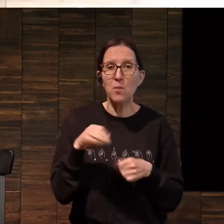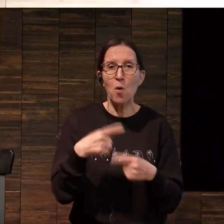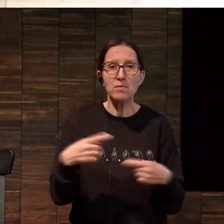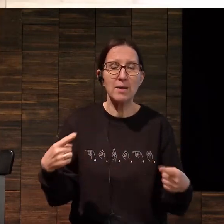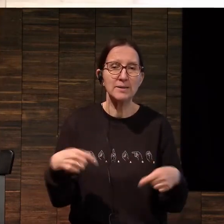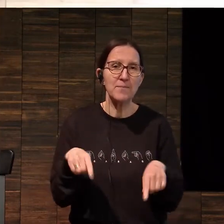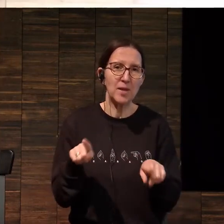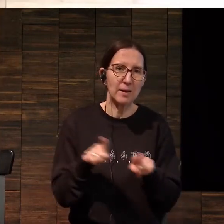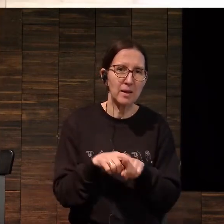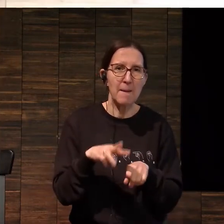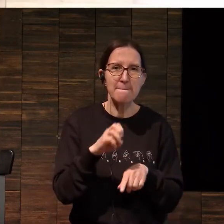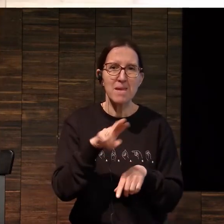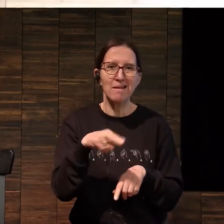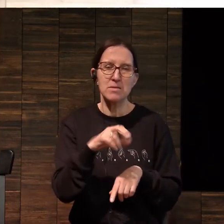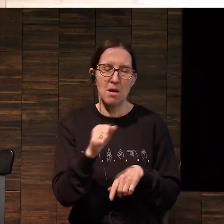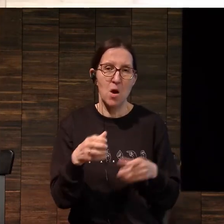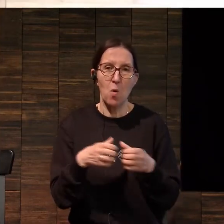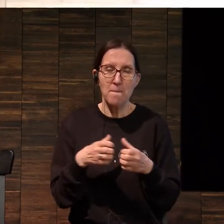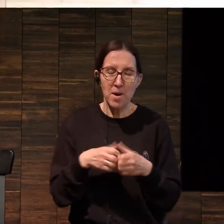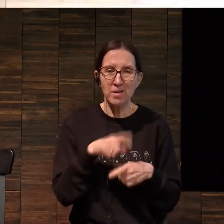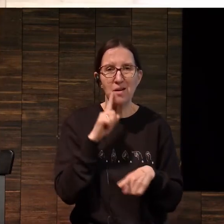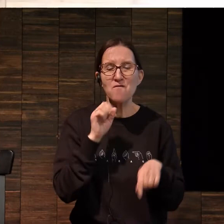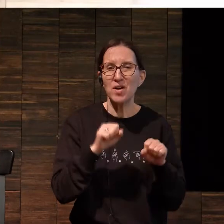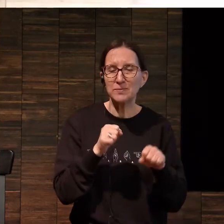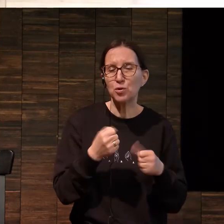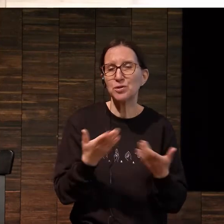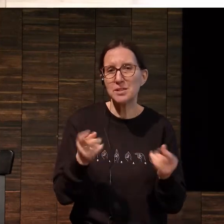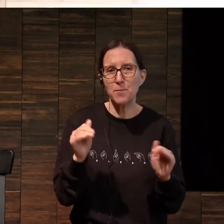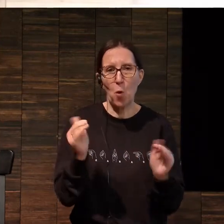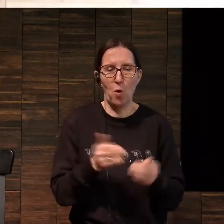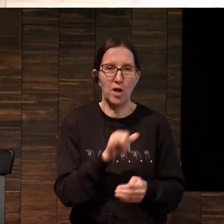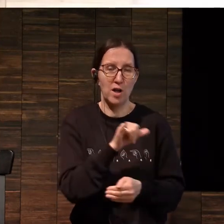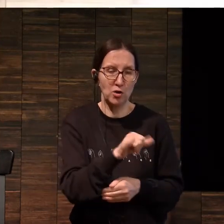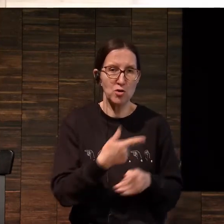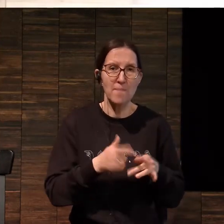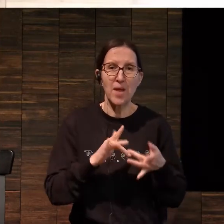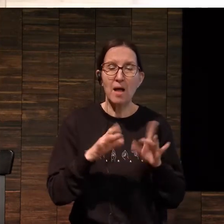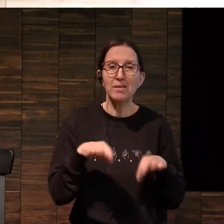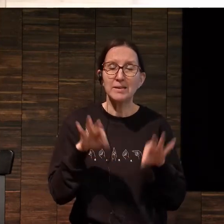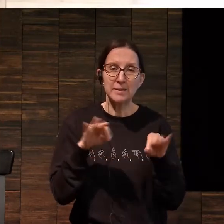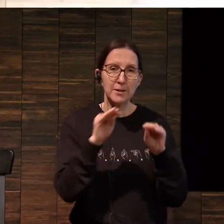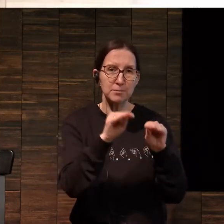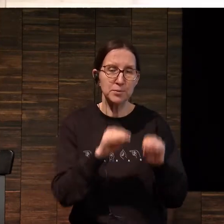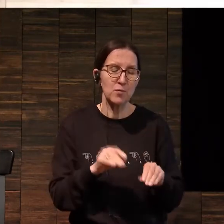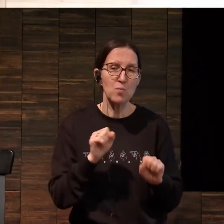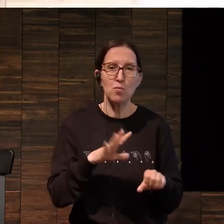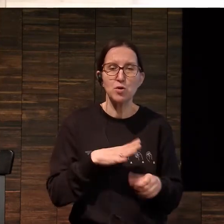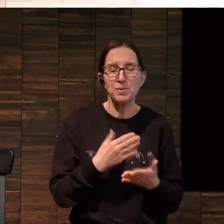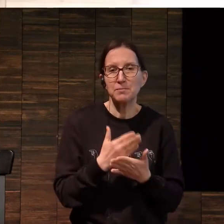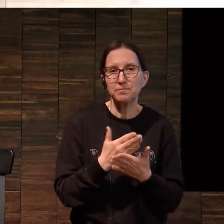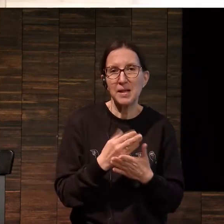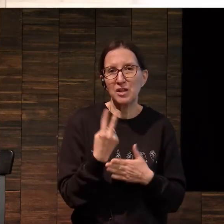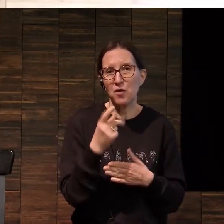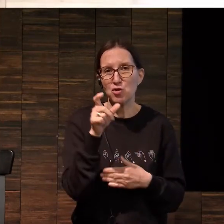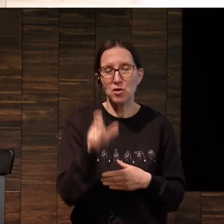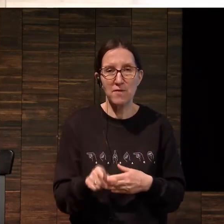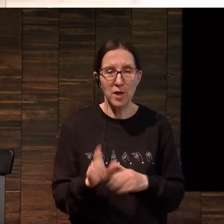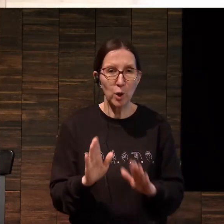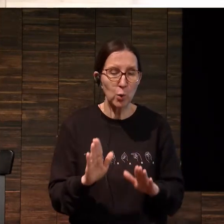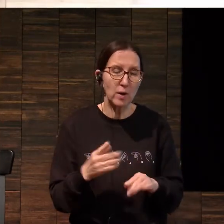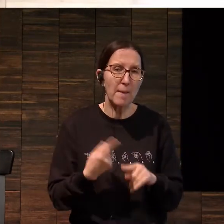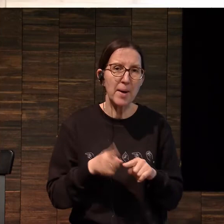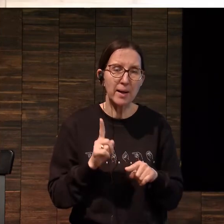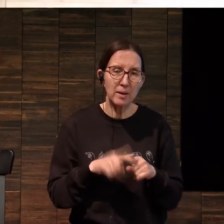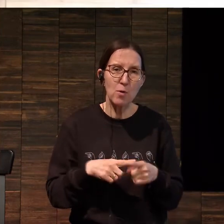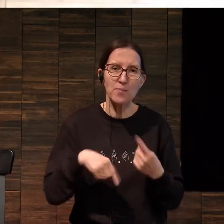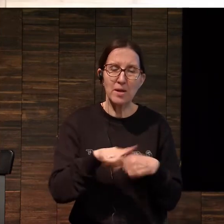their focus. They're probably focused on product or internal developments. They might not even think about the website at